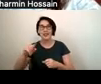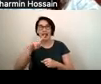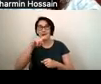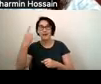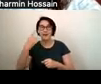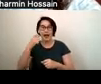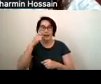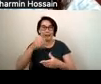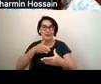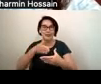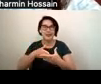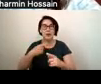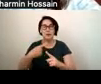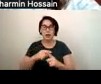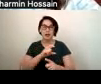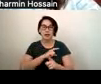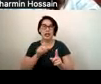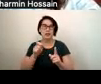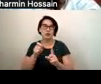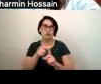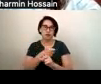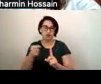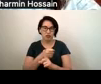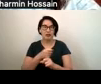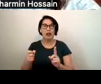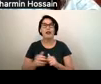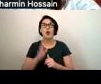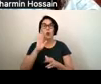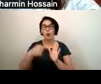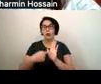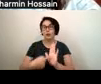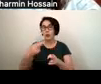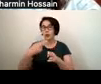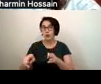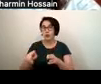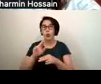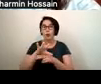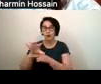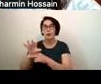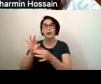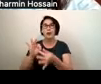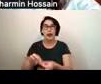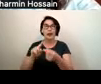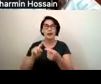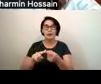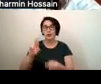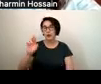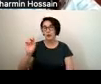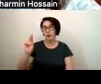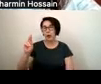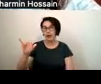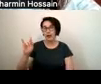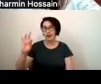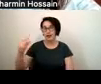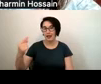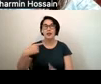Dreams that discuss the violence experienced by Rodney King and Latasha Harlins. Please take care and take breaks if